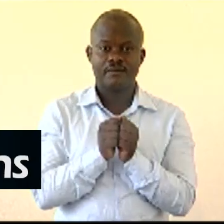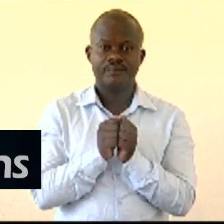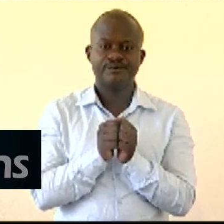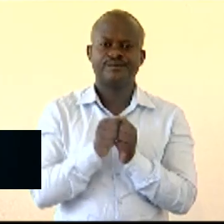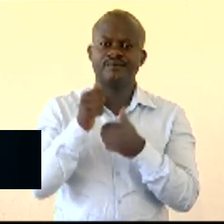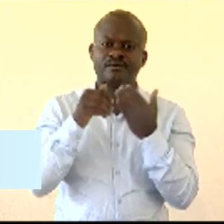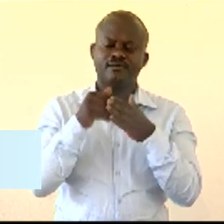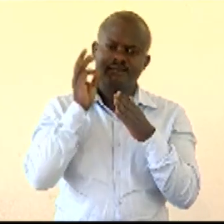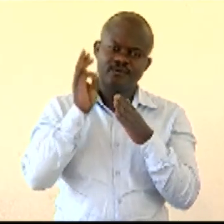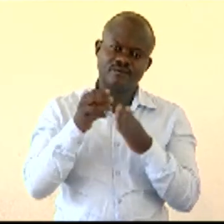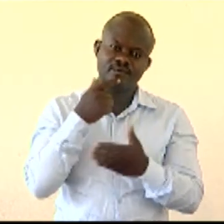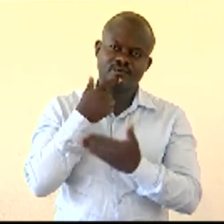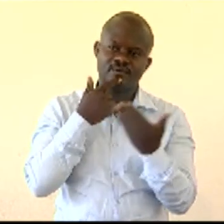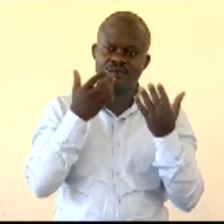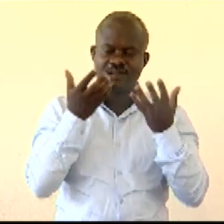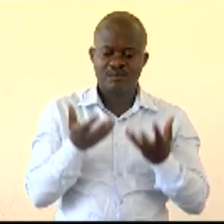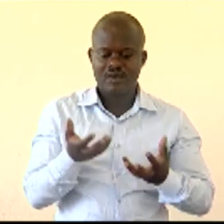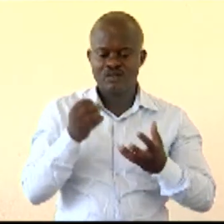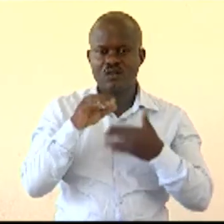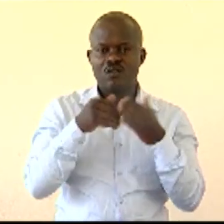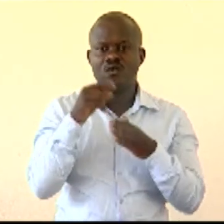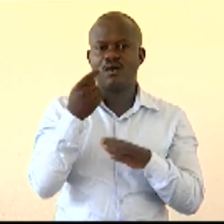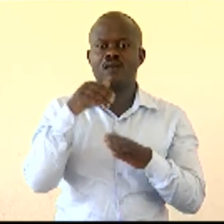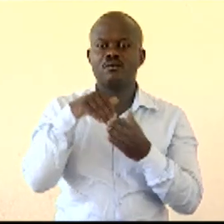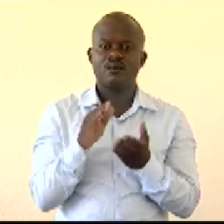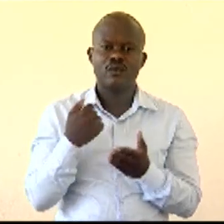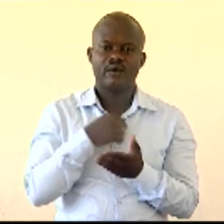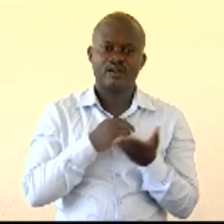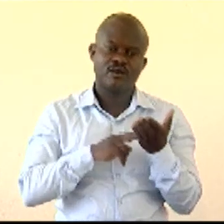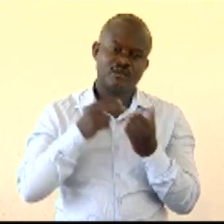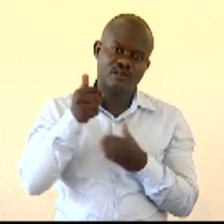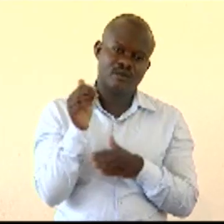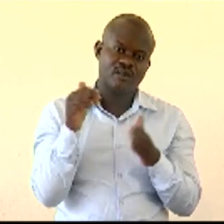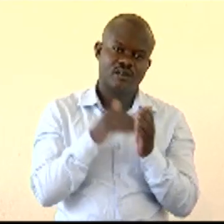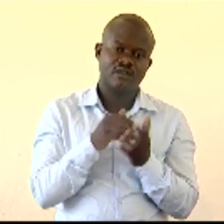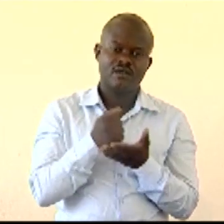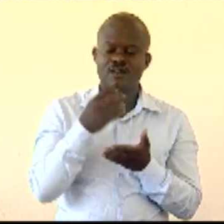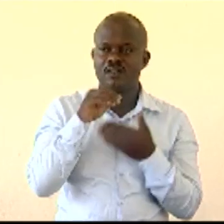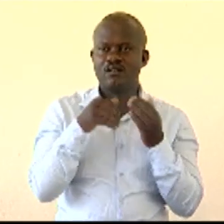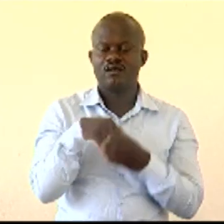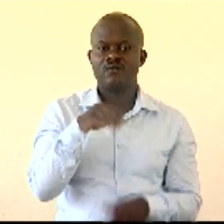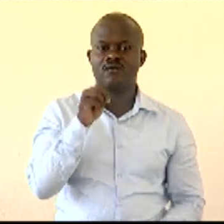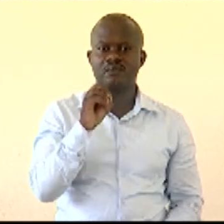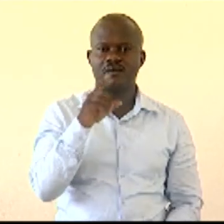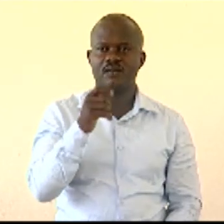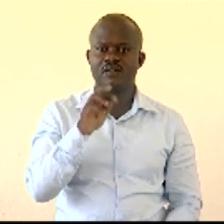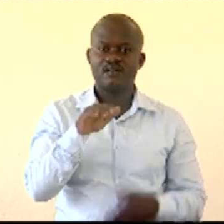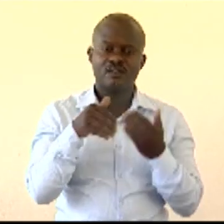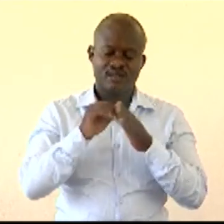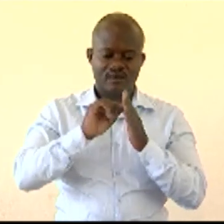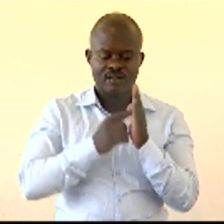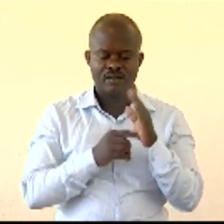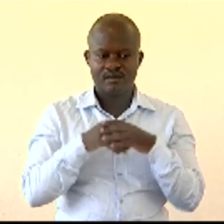will be the mass for 1 mole. So you can use that and the value of moles we have here to determine the number